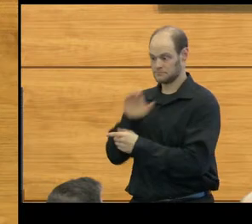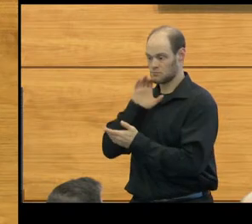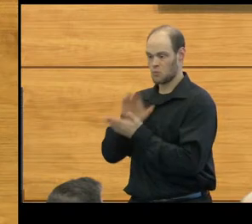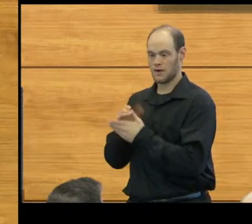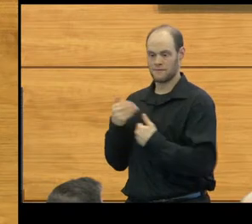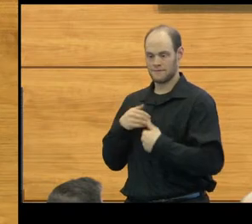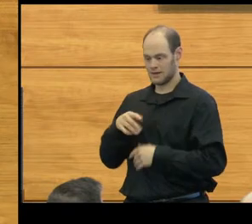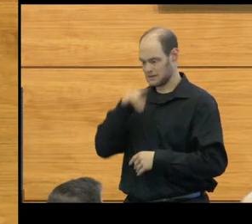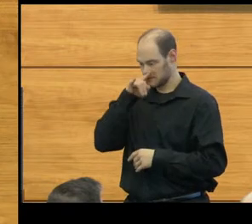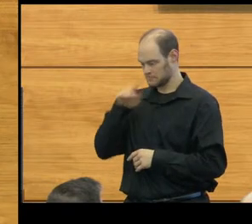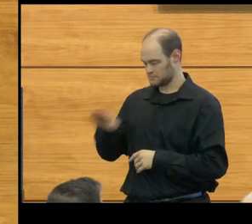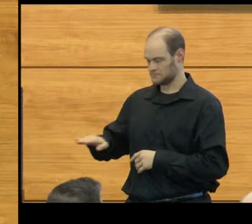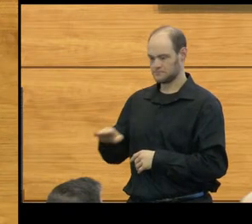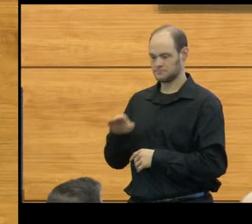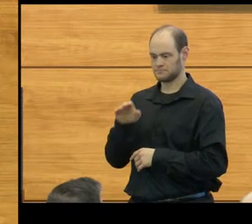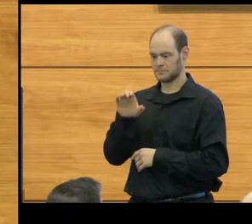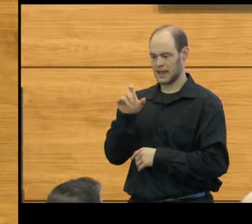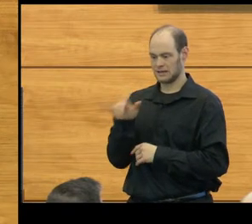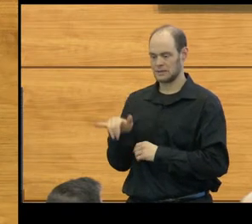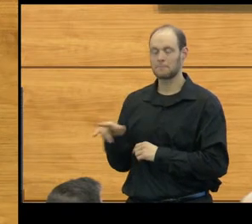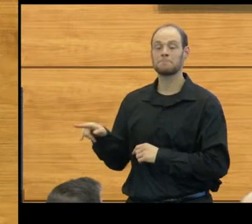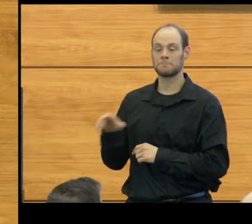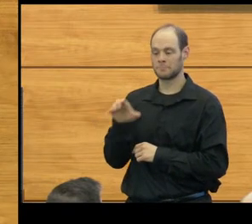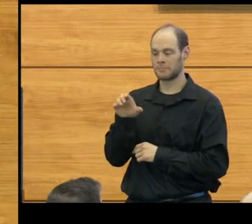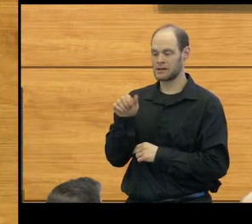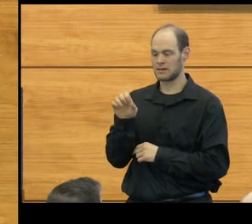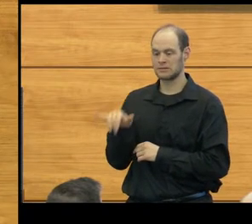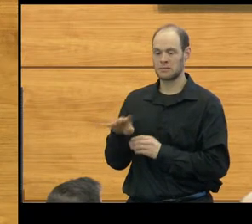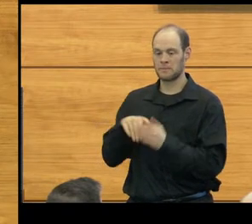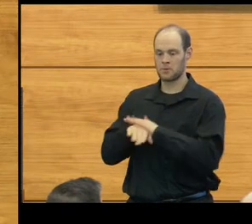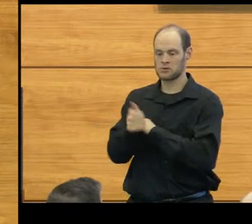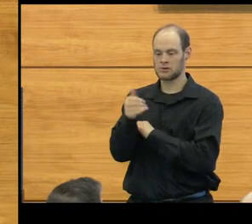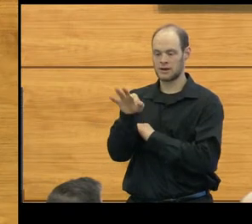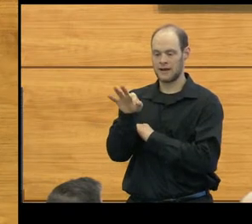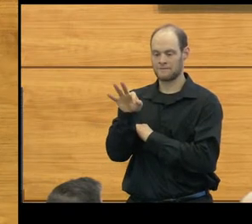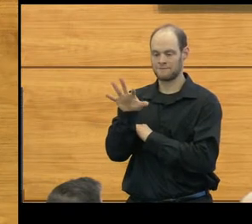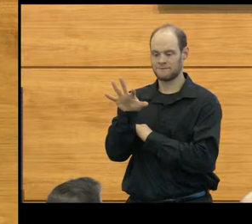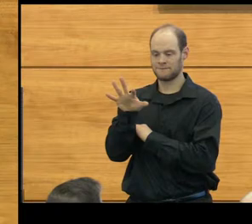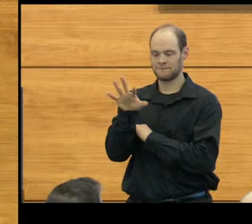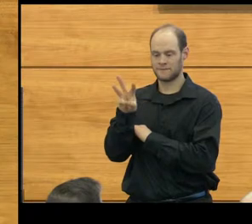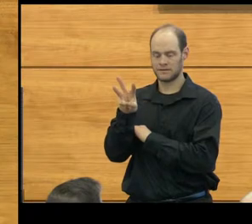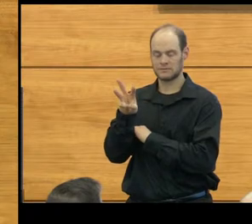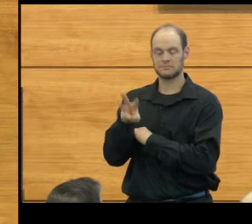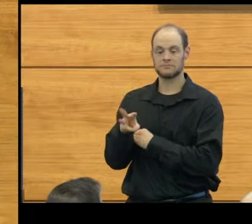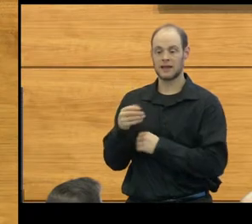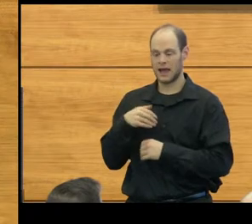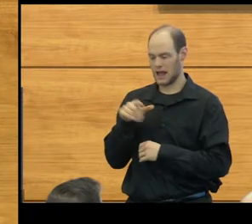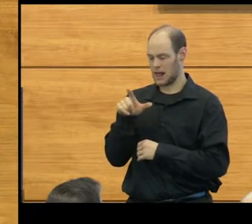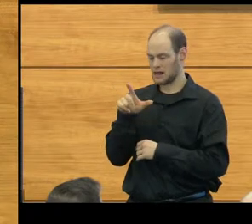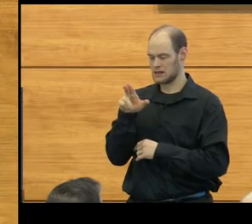had a child, Casey. Casey was born in 1956. He had